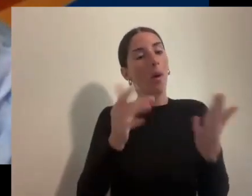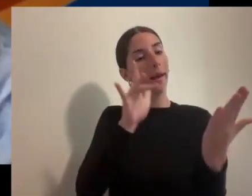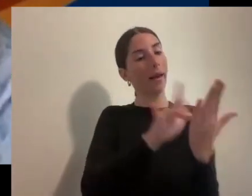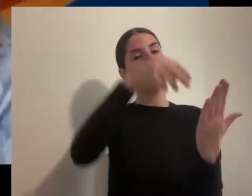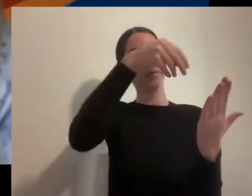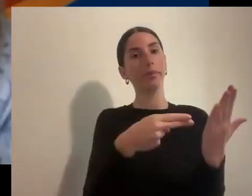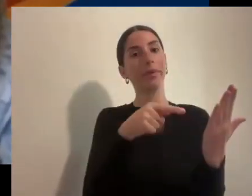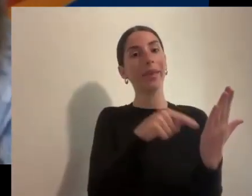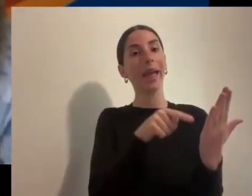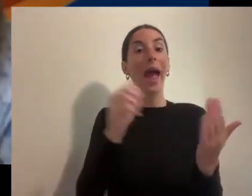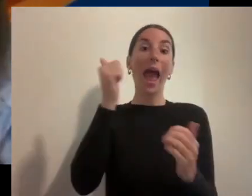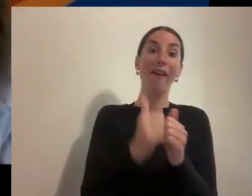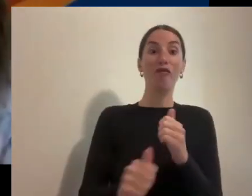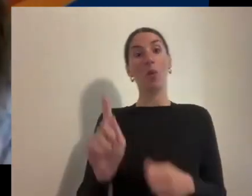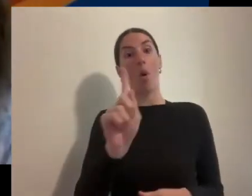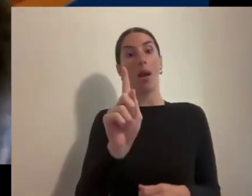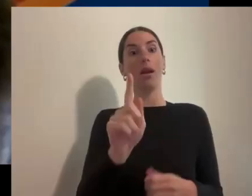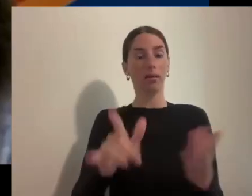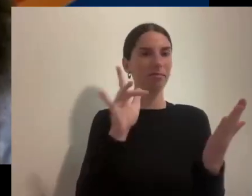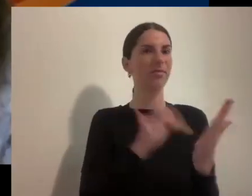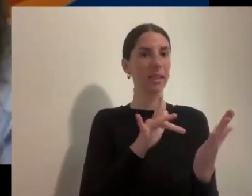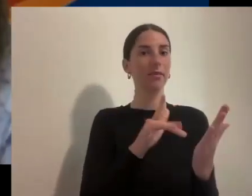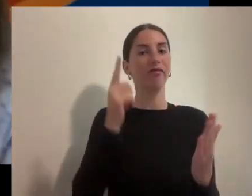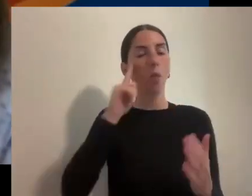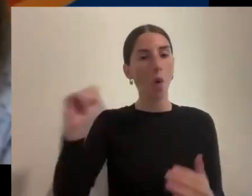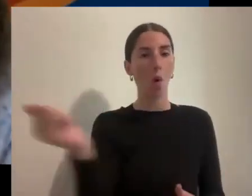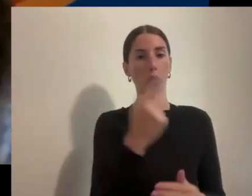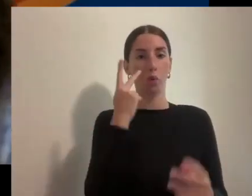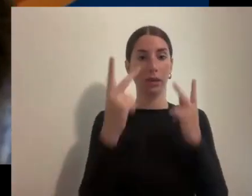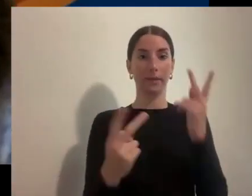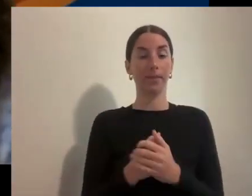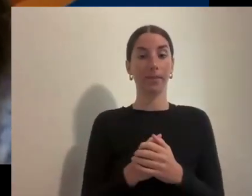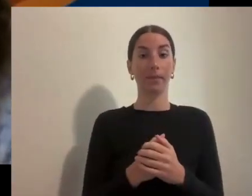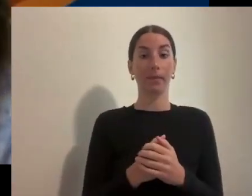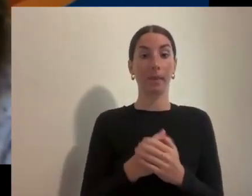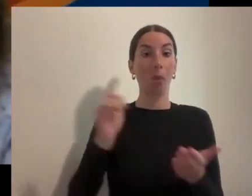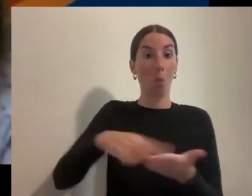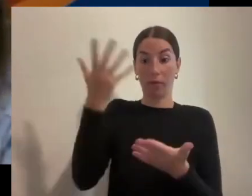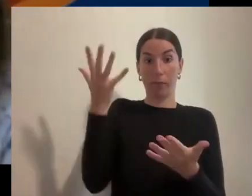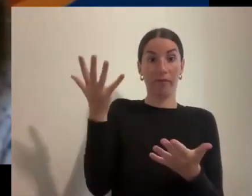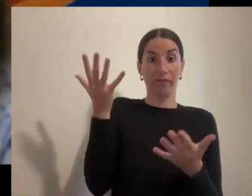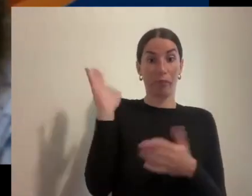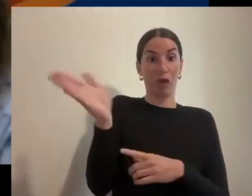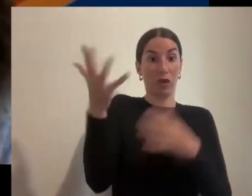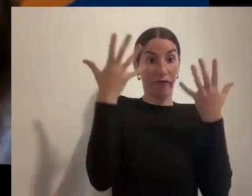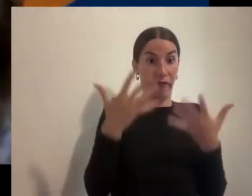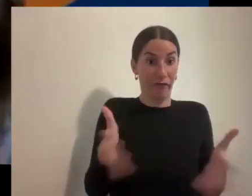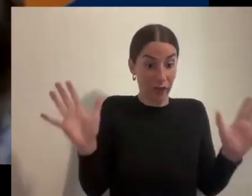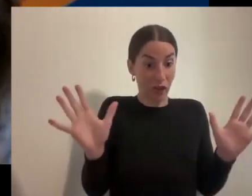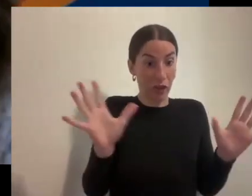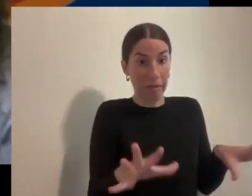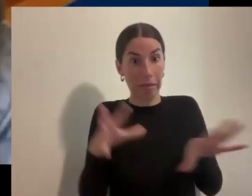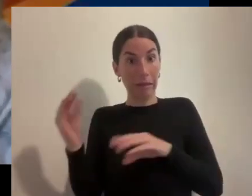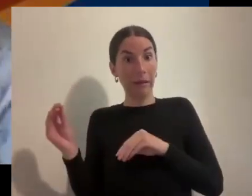everyone. If you want to stay on after our presenter leaves at the end of the hour to chat with Naisel and